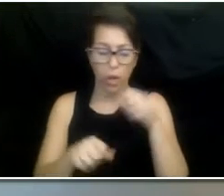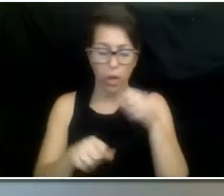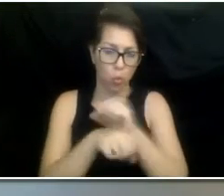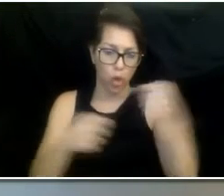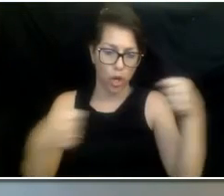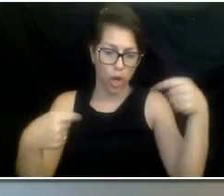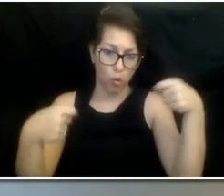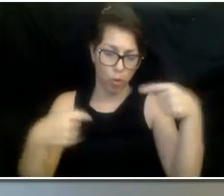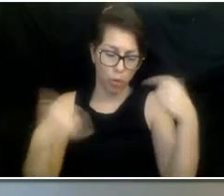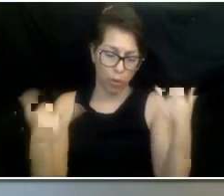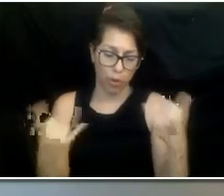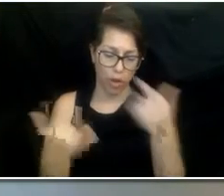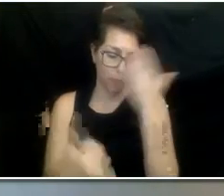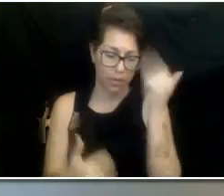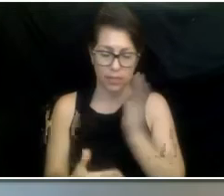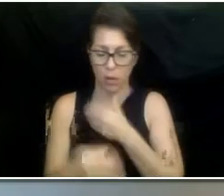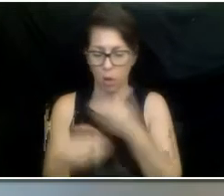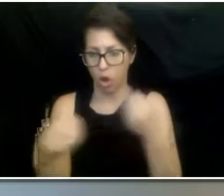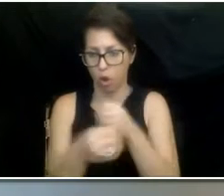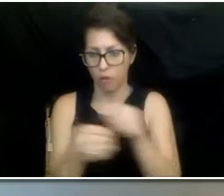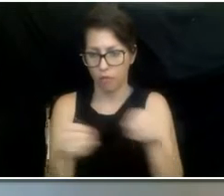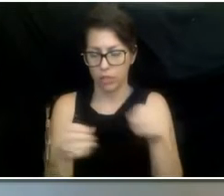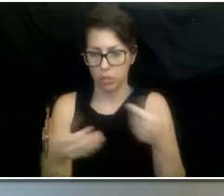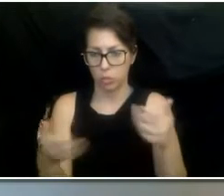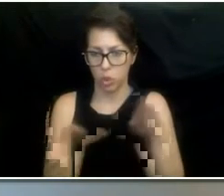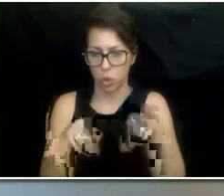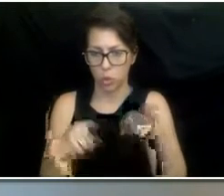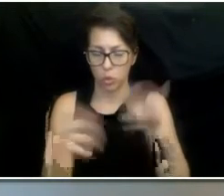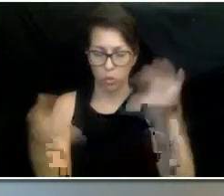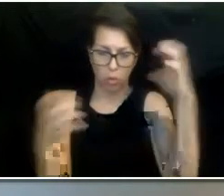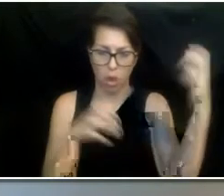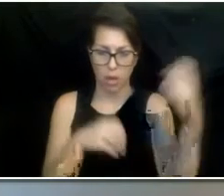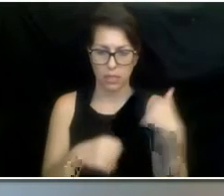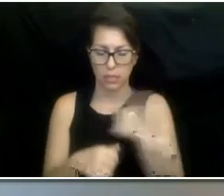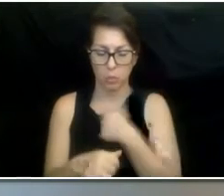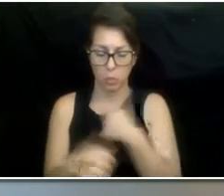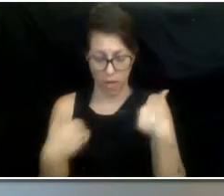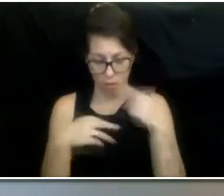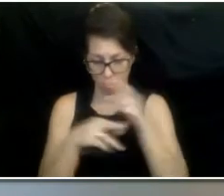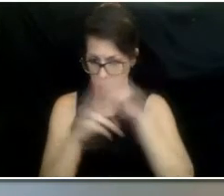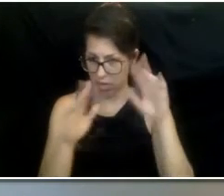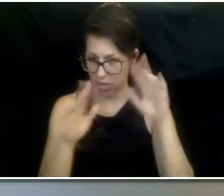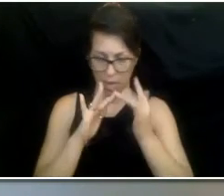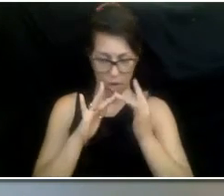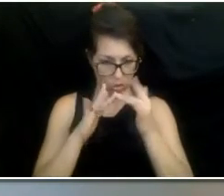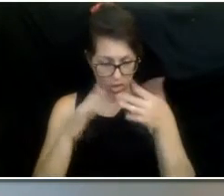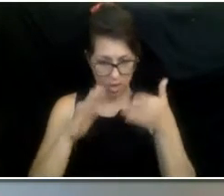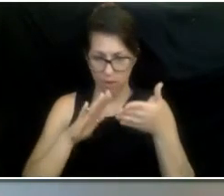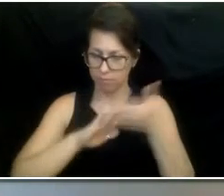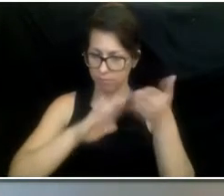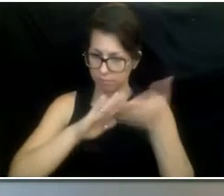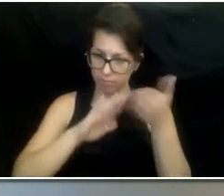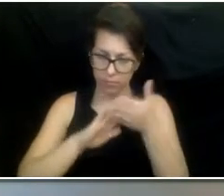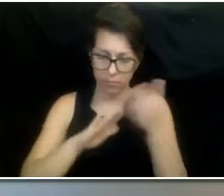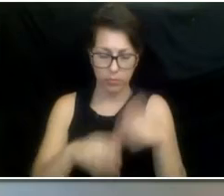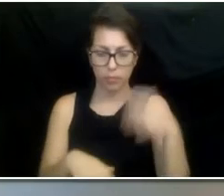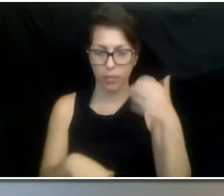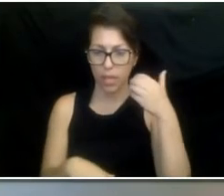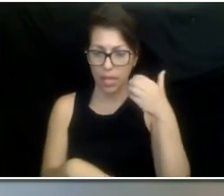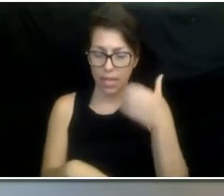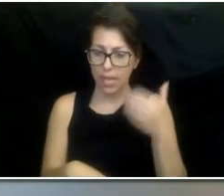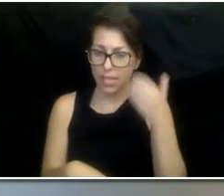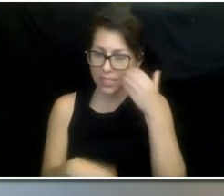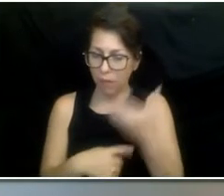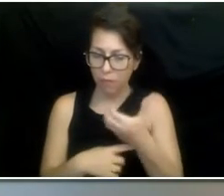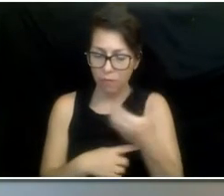means is more safe for them since the start of the crisis we've witnessed drastic changes in the